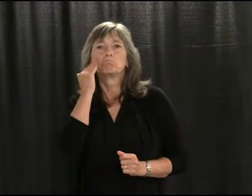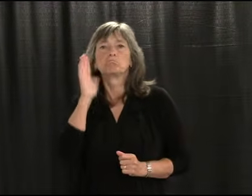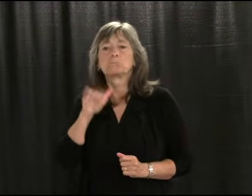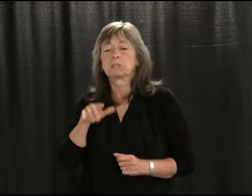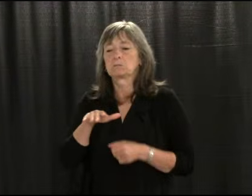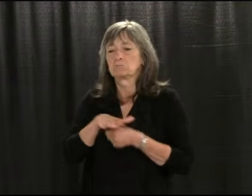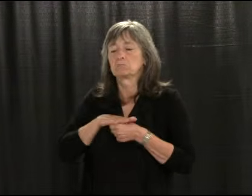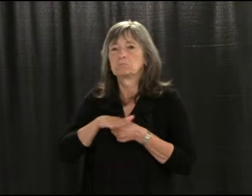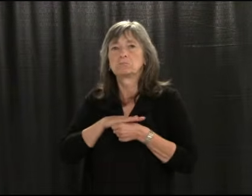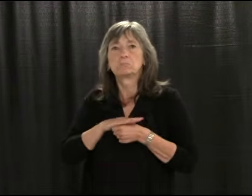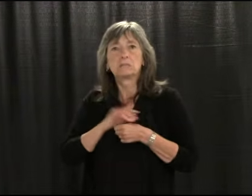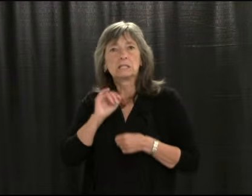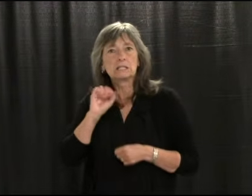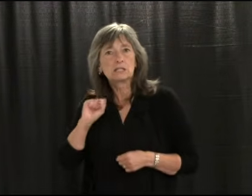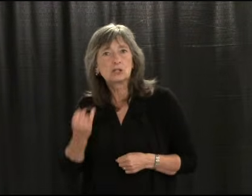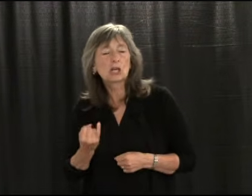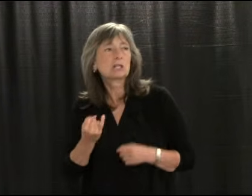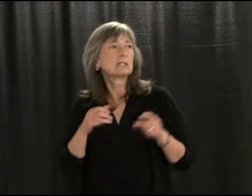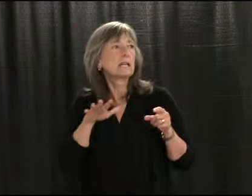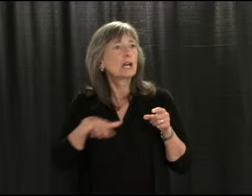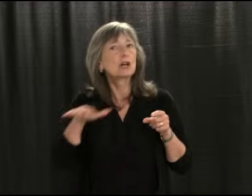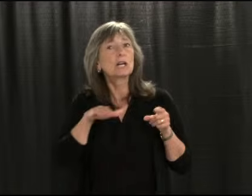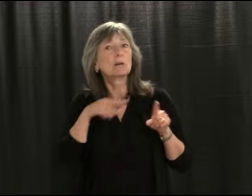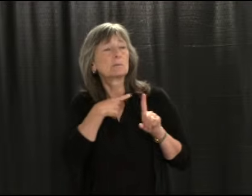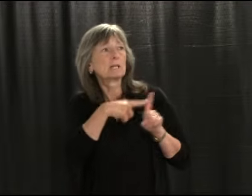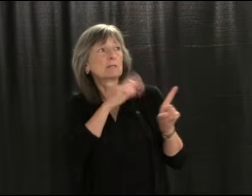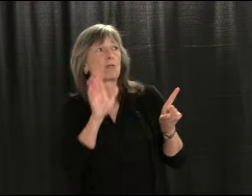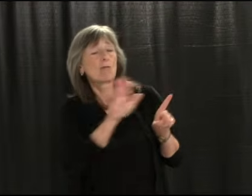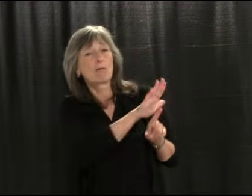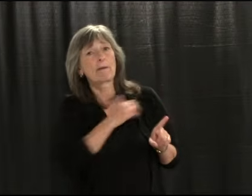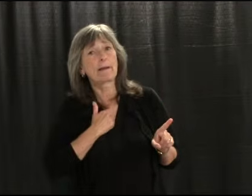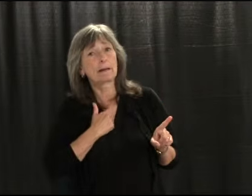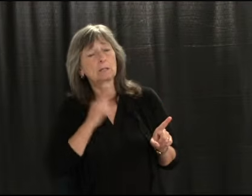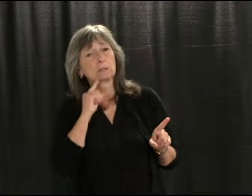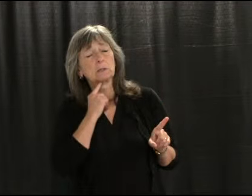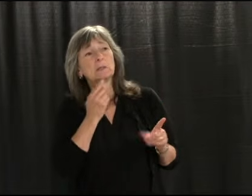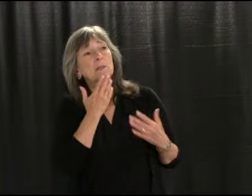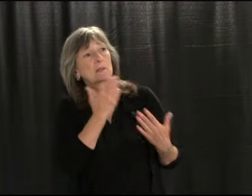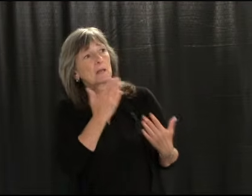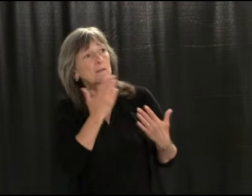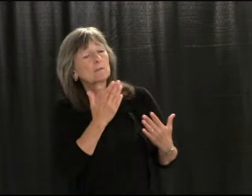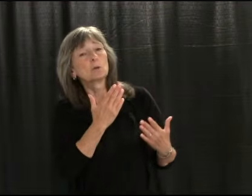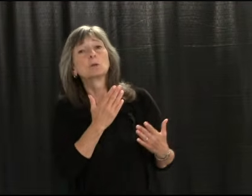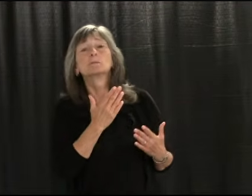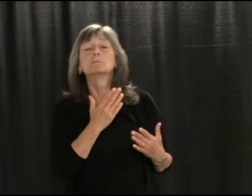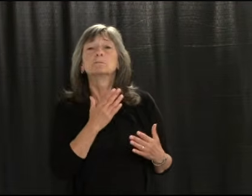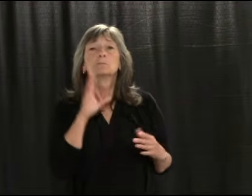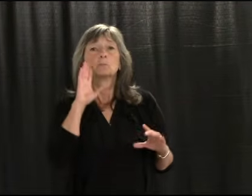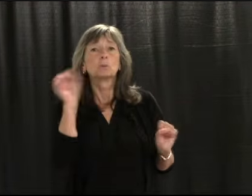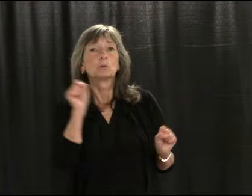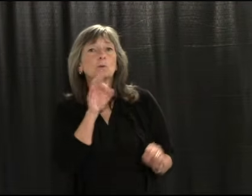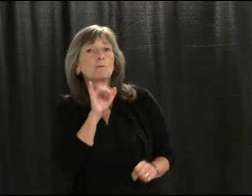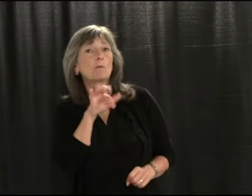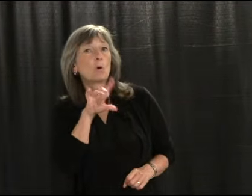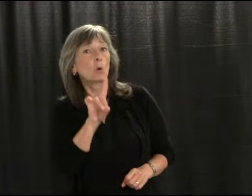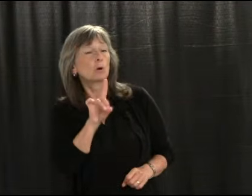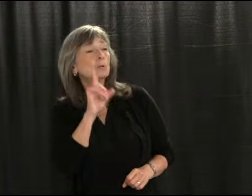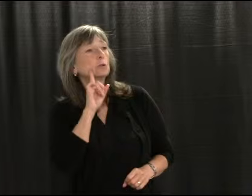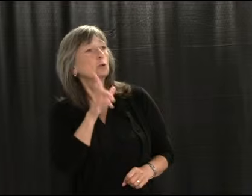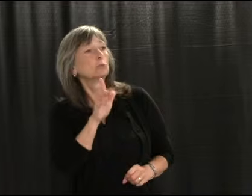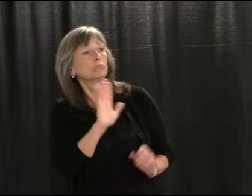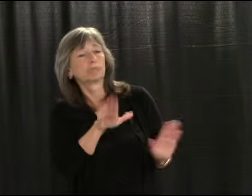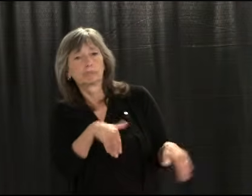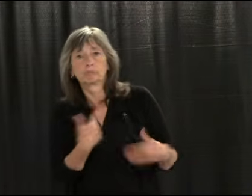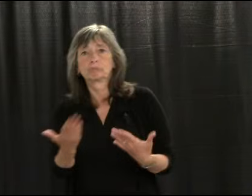St. John's and, of course, as he said, across the country. So I'm very thankful to have friends like Premier Ford who are answering the call at this very difficult time for Newfoundland